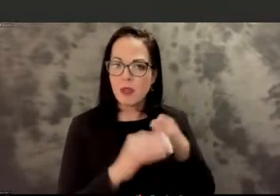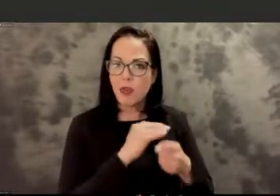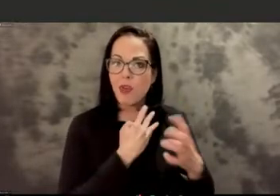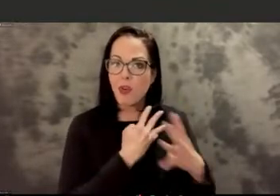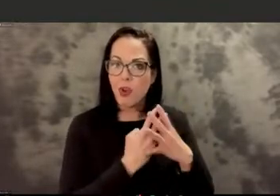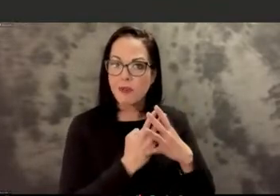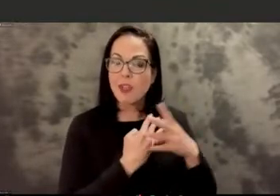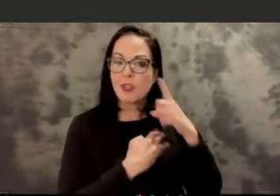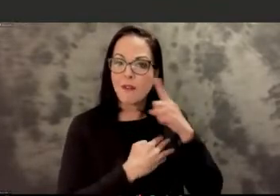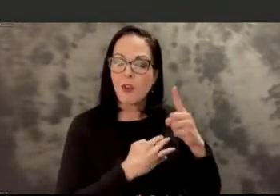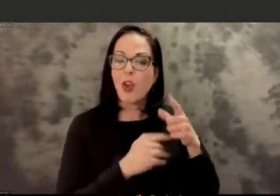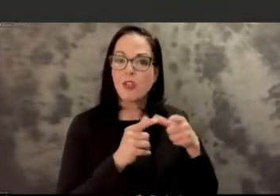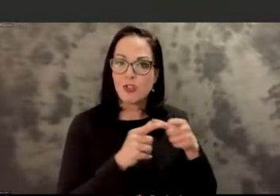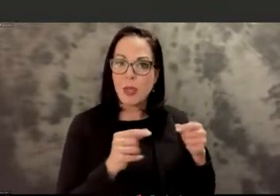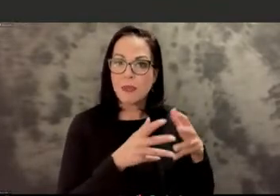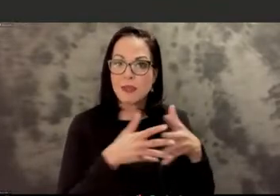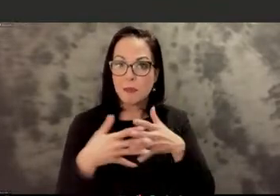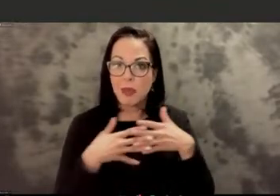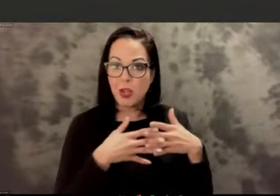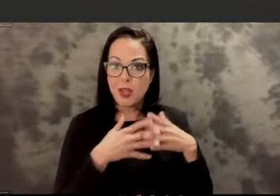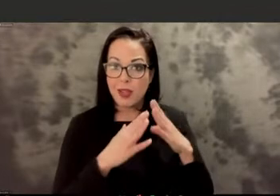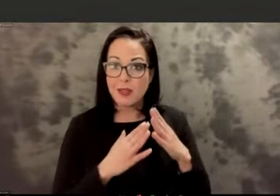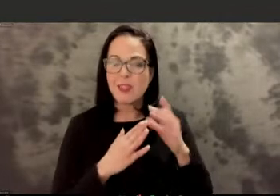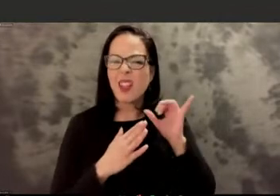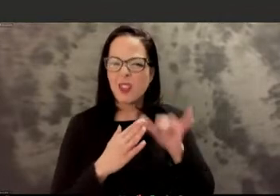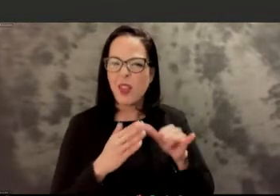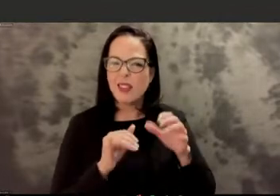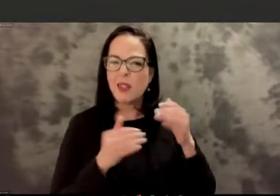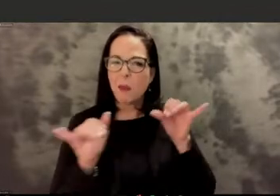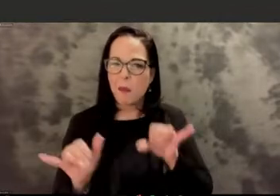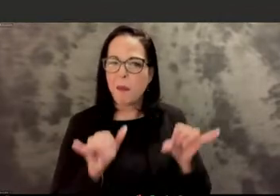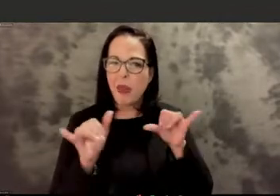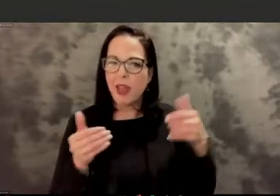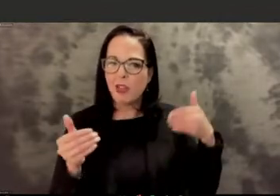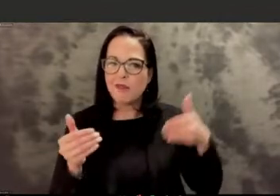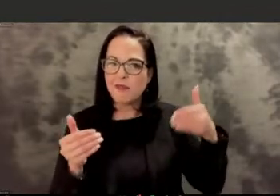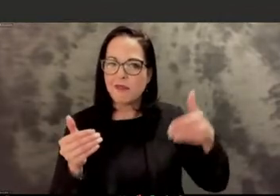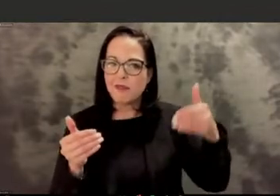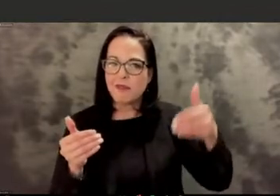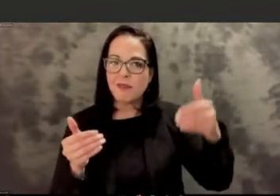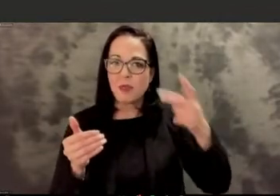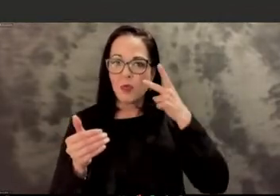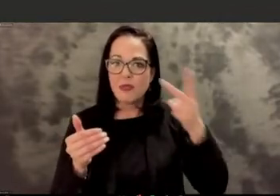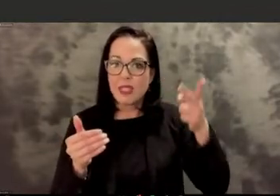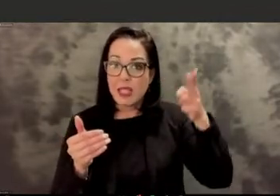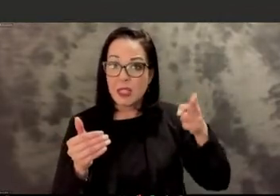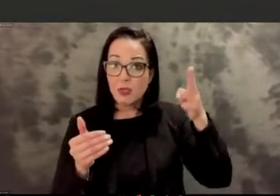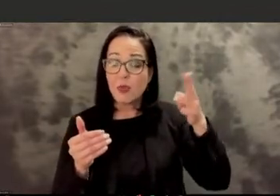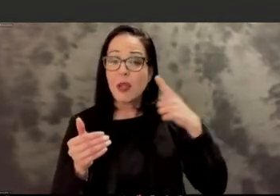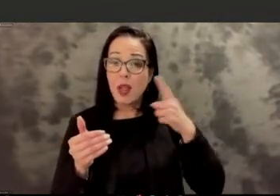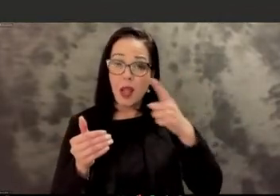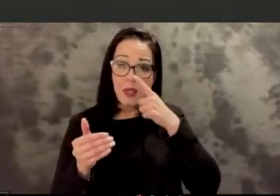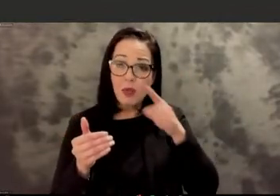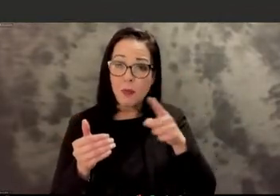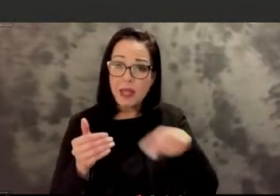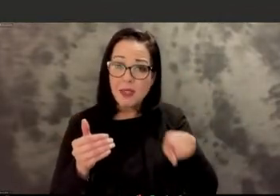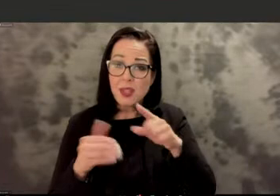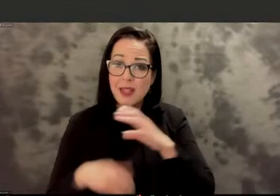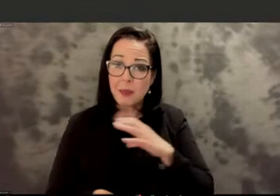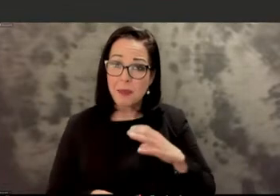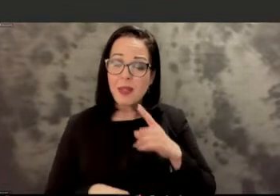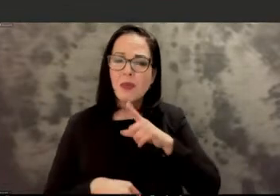of Japanese Americans. So this is a pattern that will repeat itself, that I would ask the committee to examine